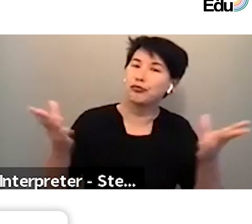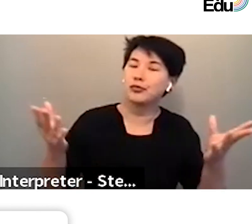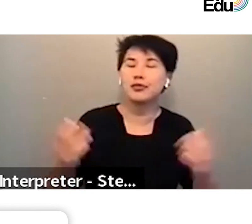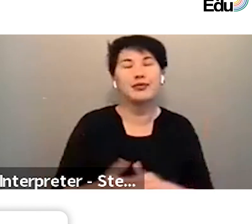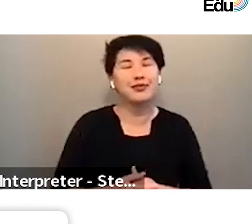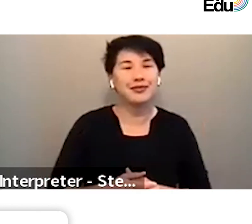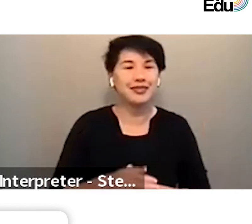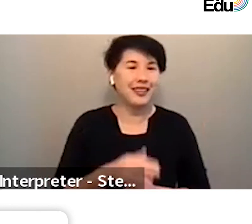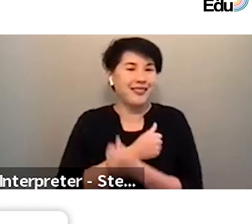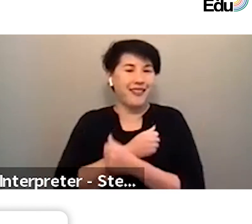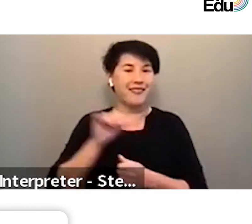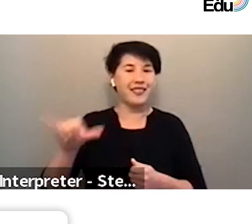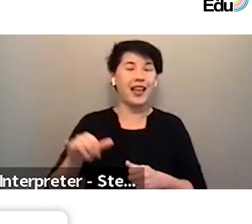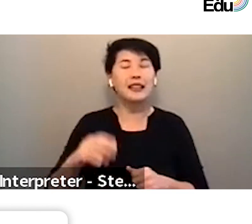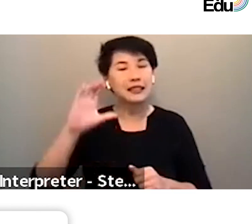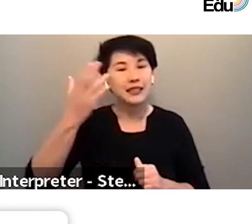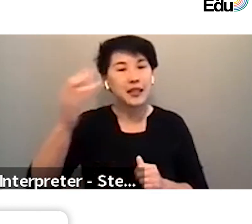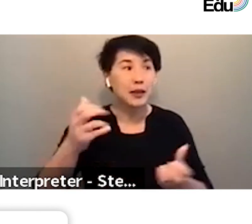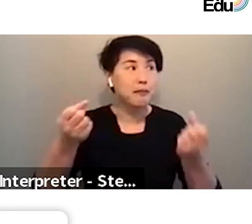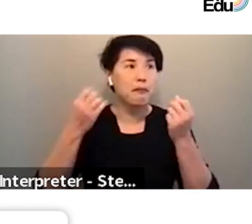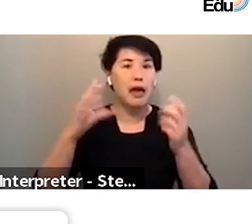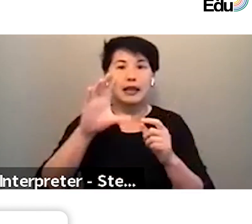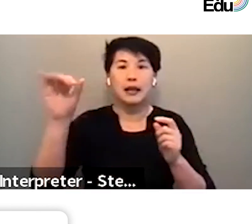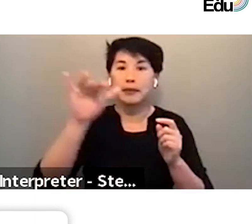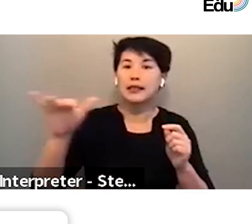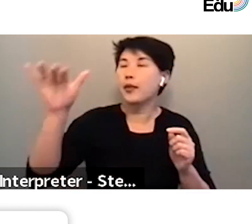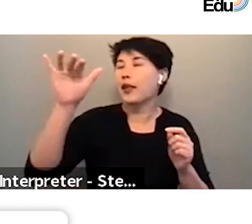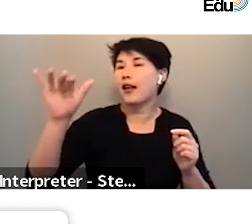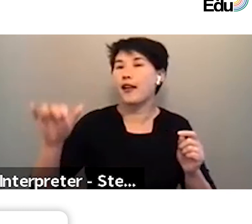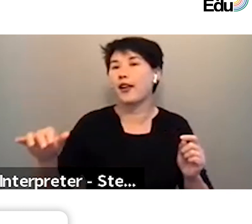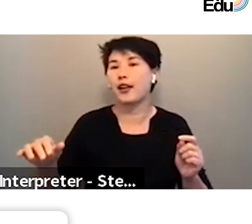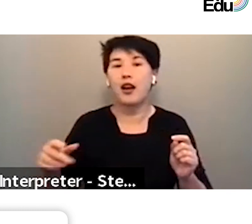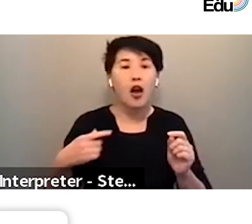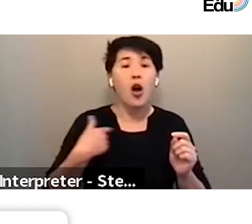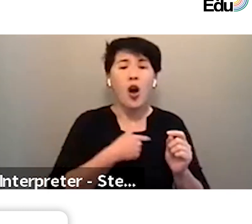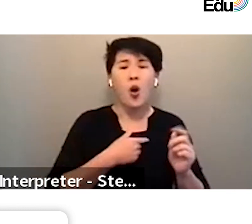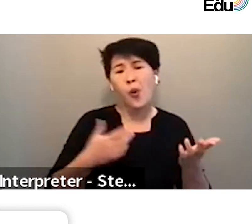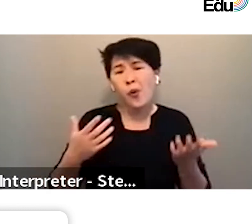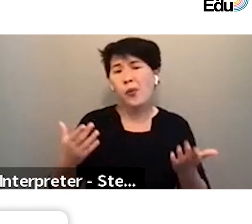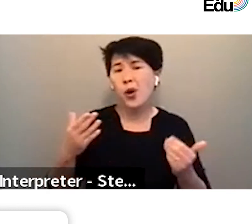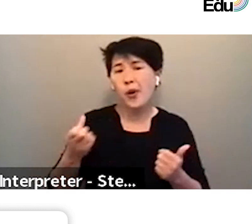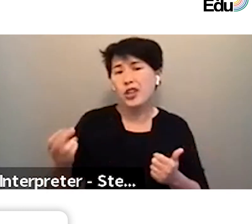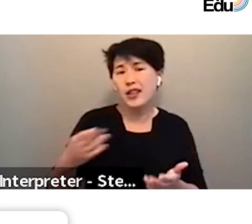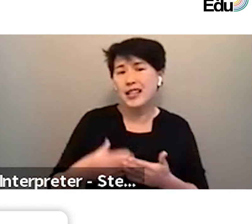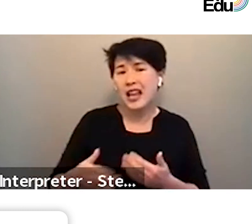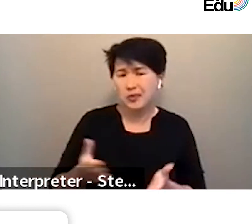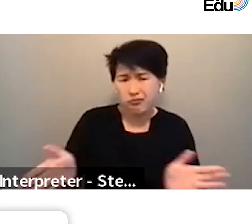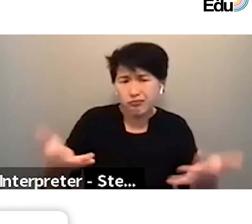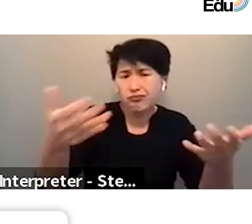love that. It seems like a lot of companies really are just kind of like, we were just going to toss it anyway. Here, take it. And it's almost